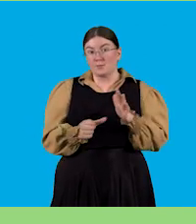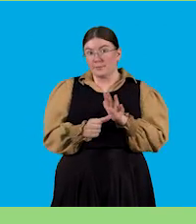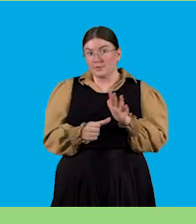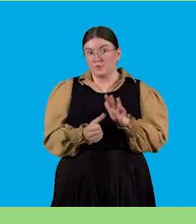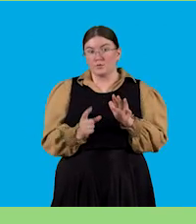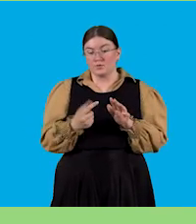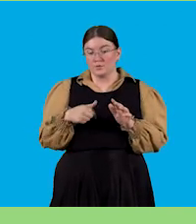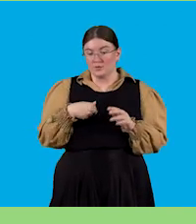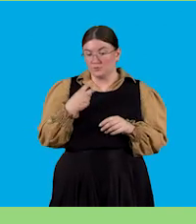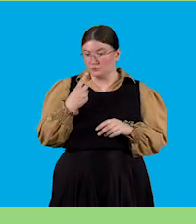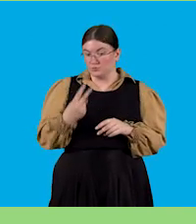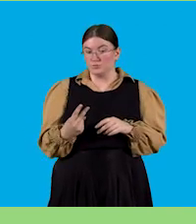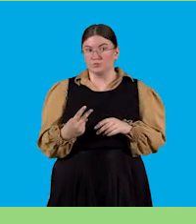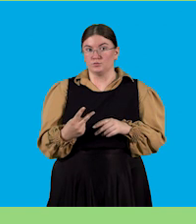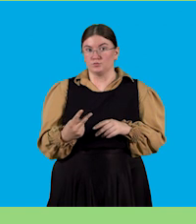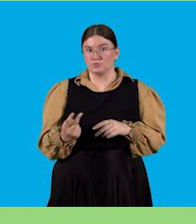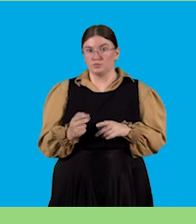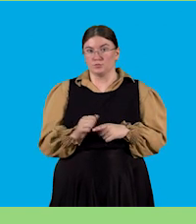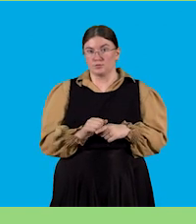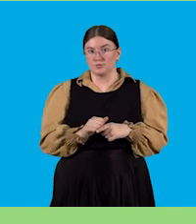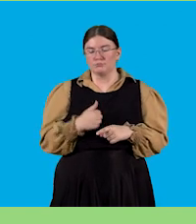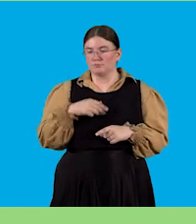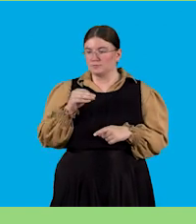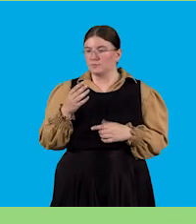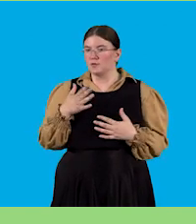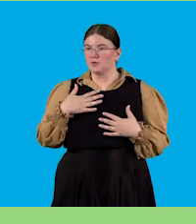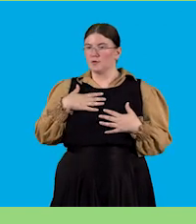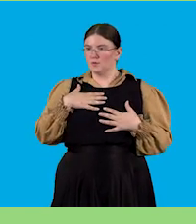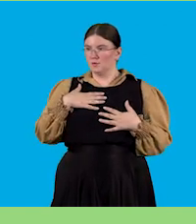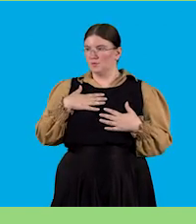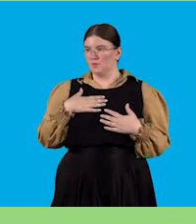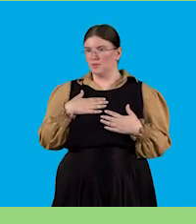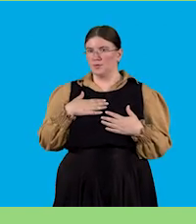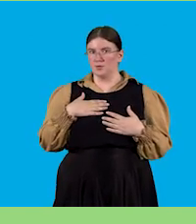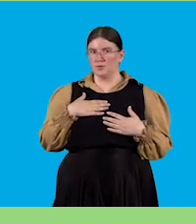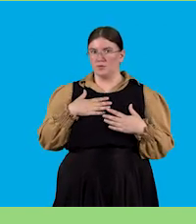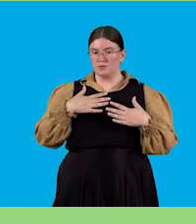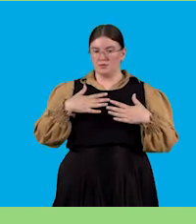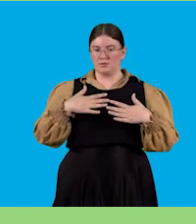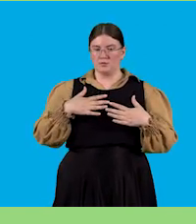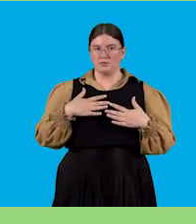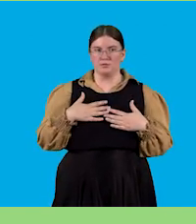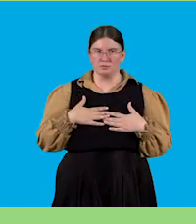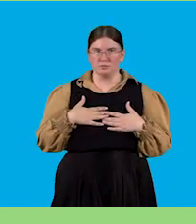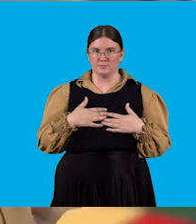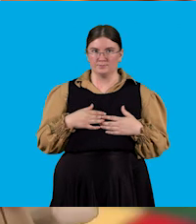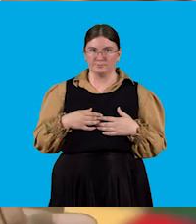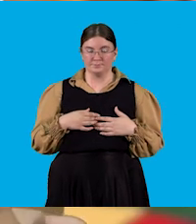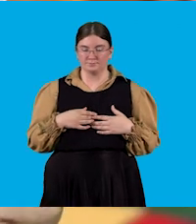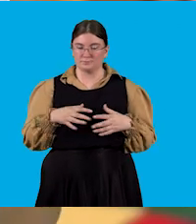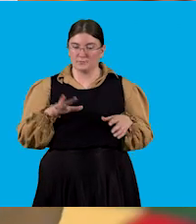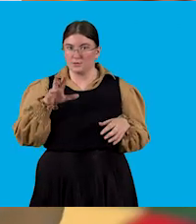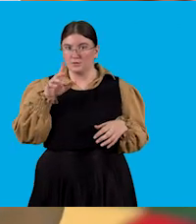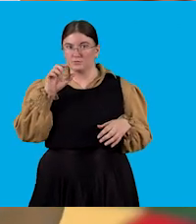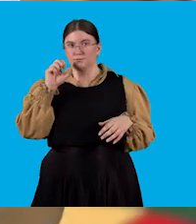things that happen, we saw, and as a practice, I just asked you to do or take a deep